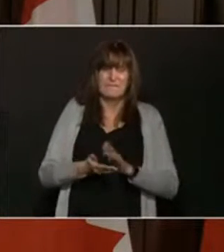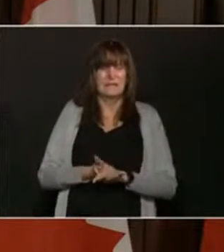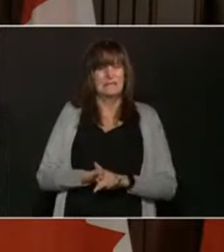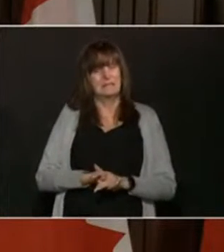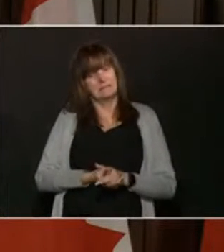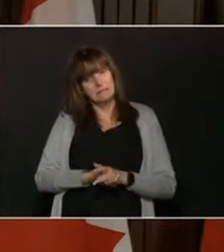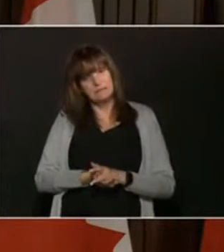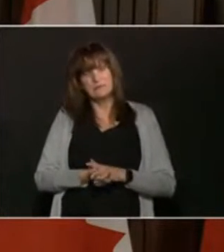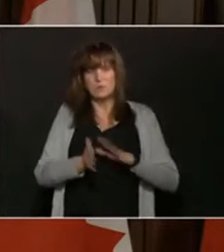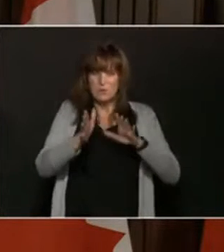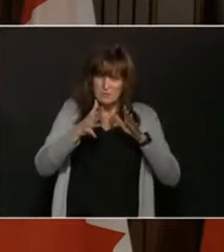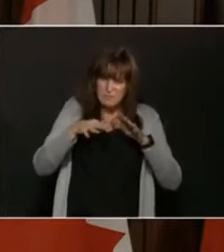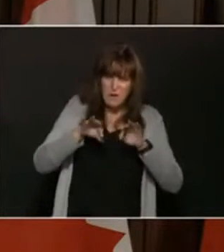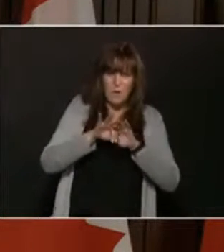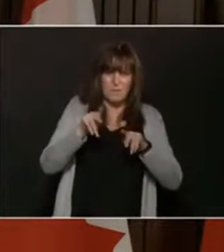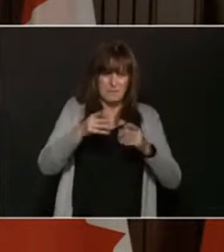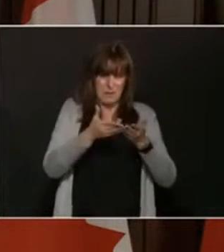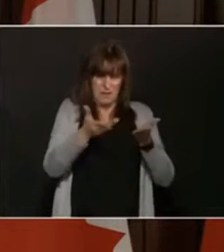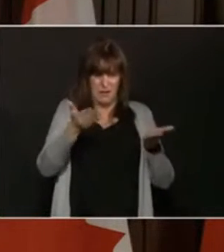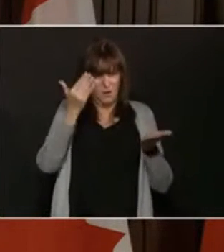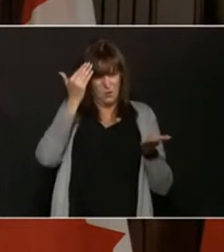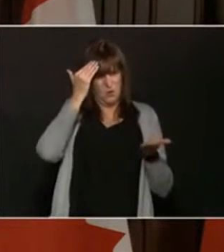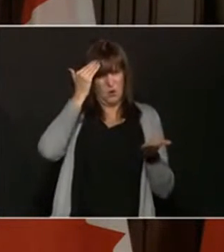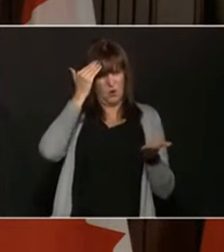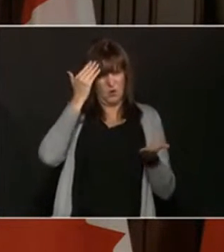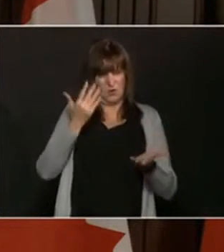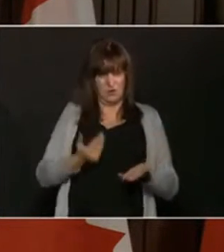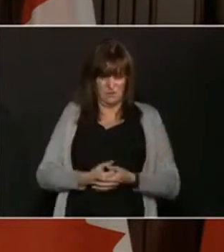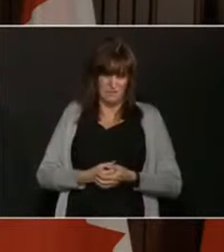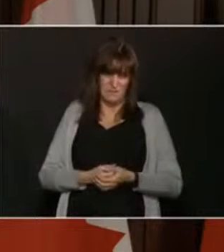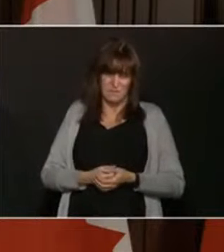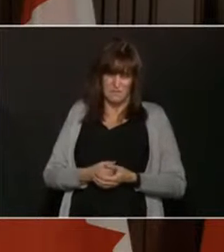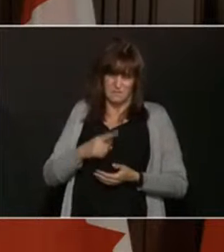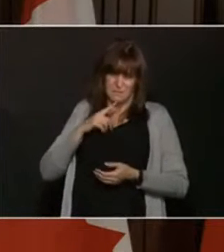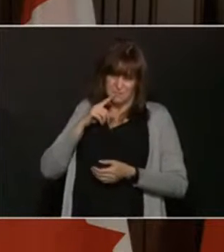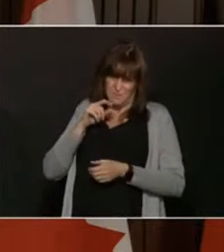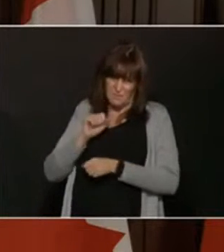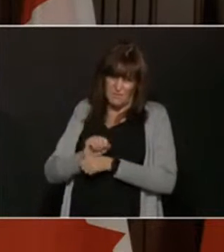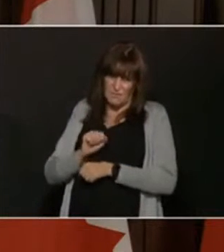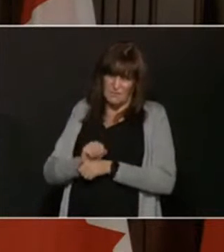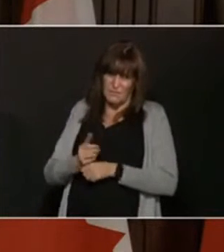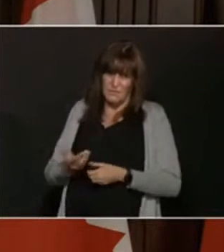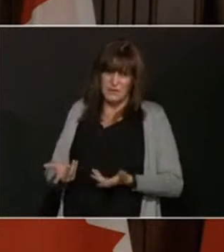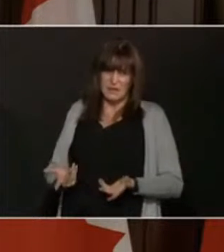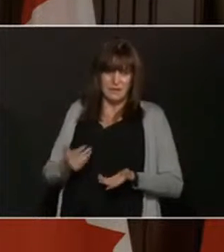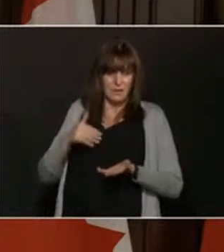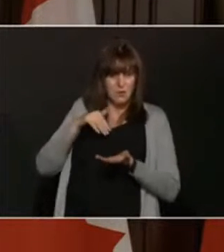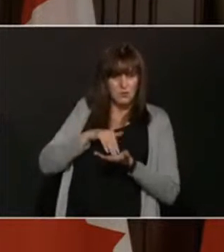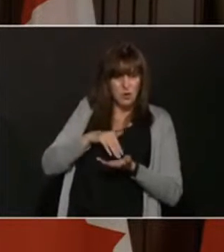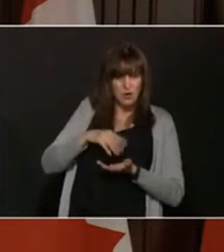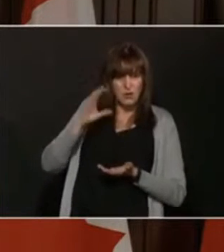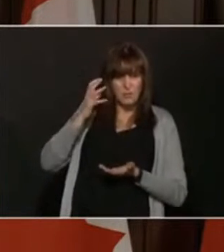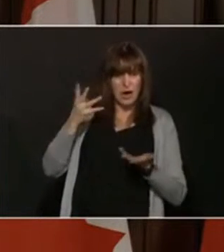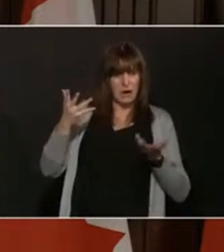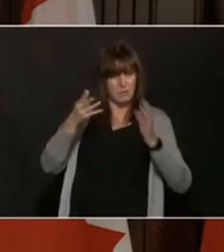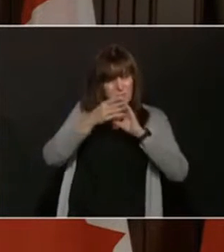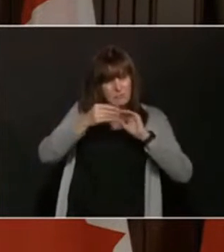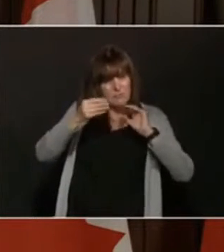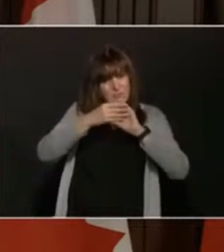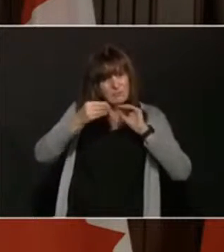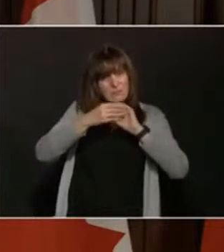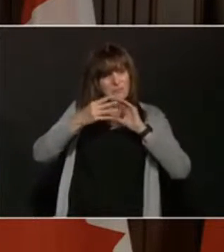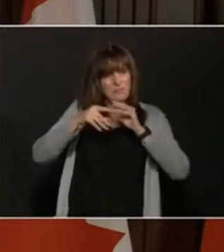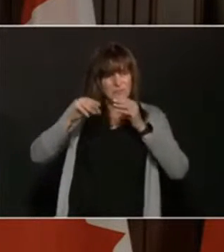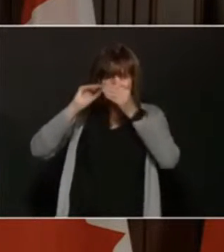people to know this is real. The numbers that Dr. Brown showed, those graphs, those are people. They're not just numbers. Those